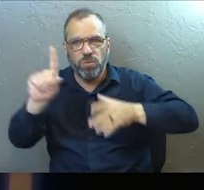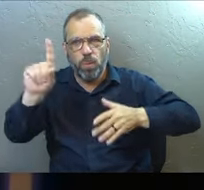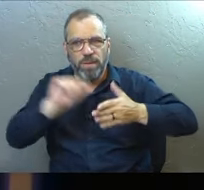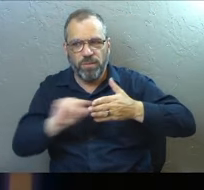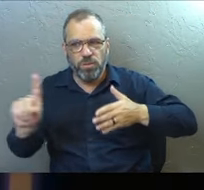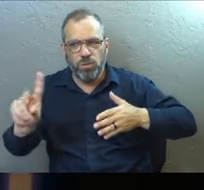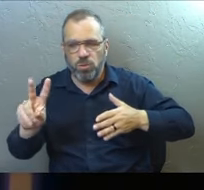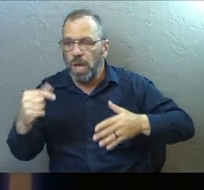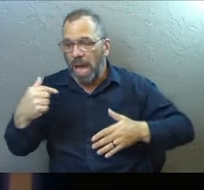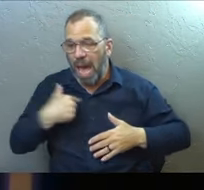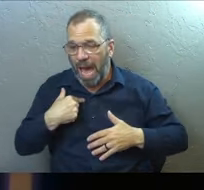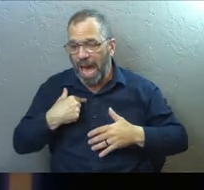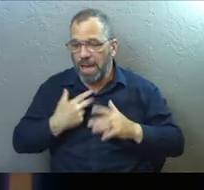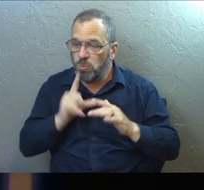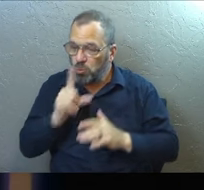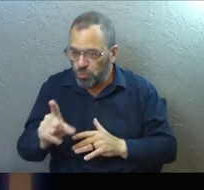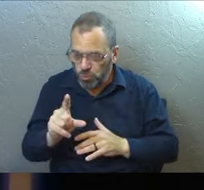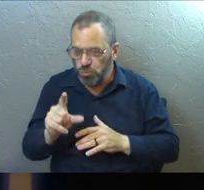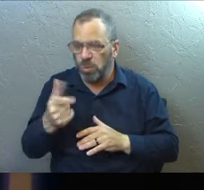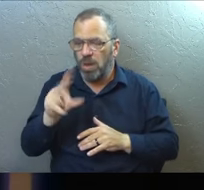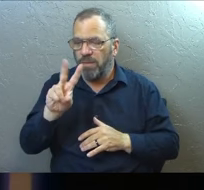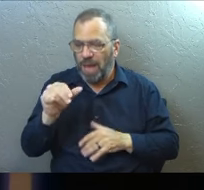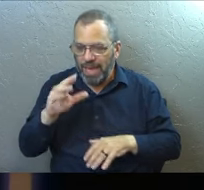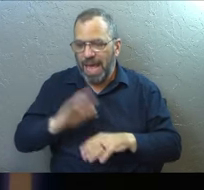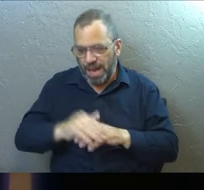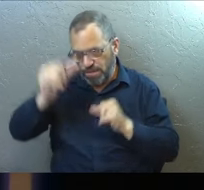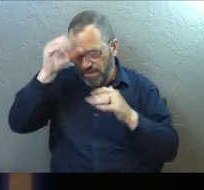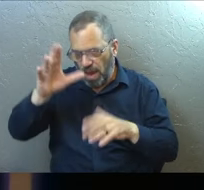2. Just says, I am the true grapevine and my